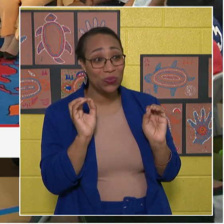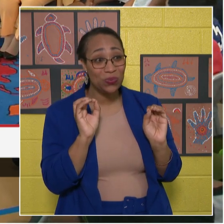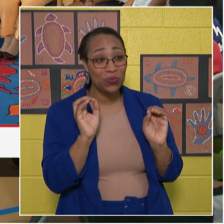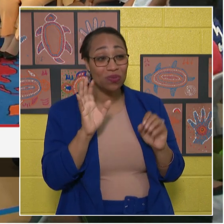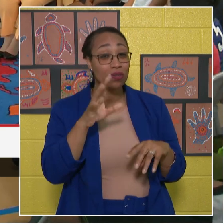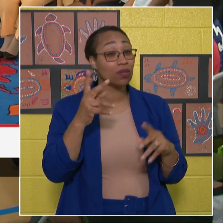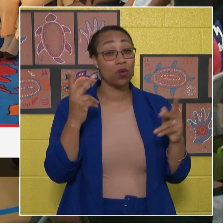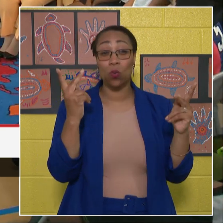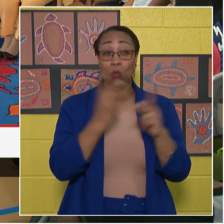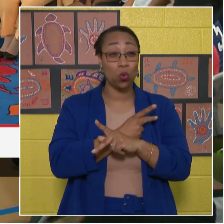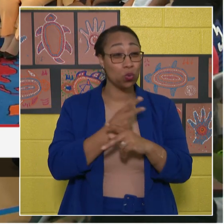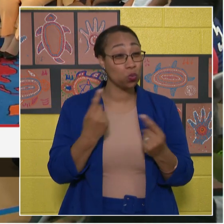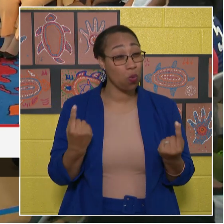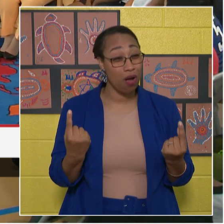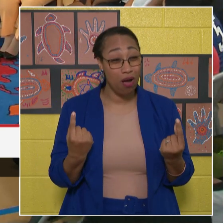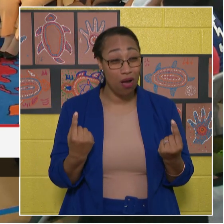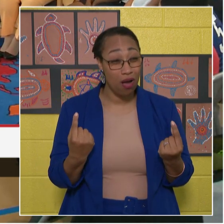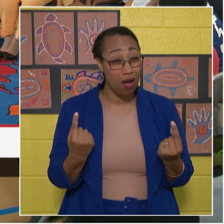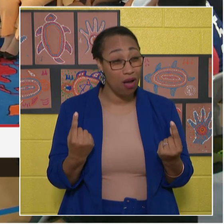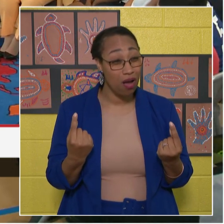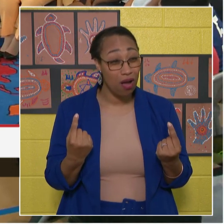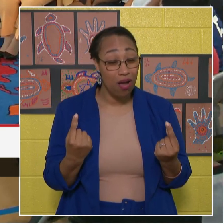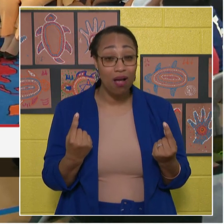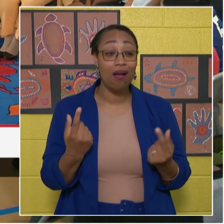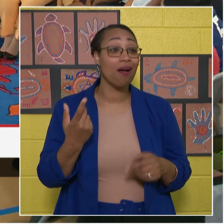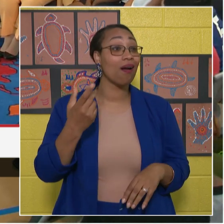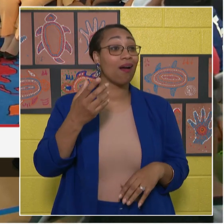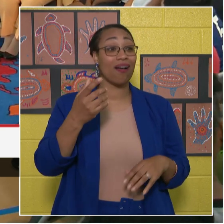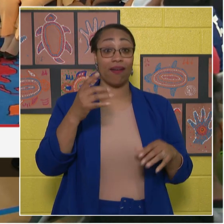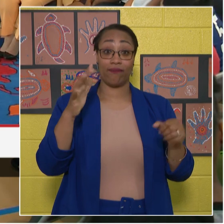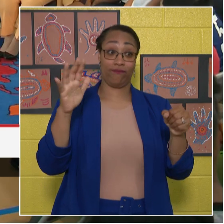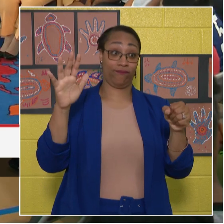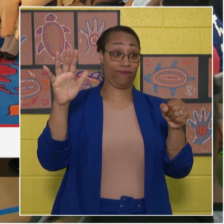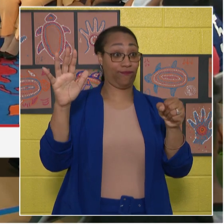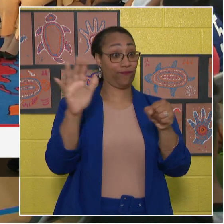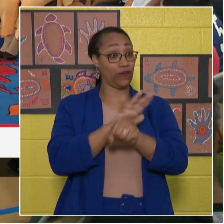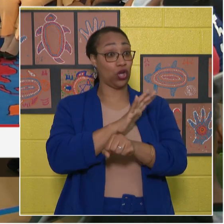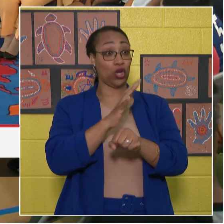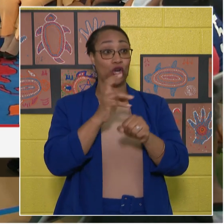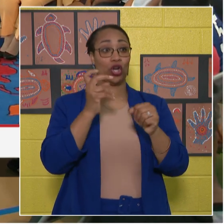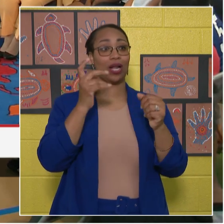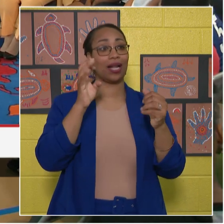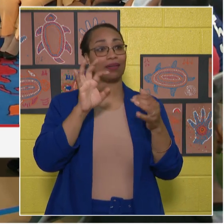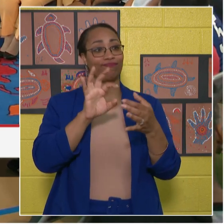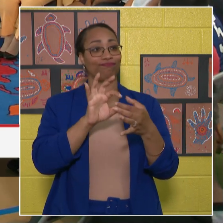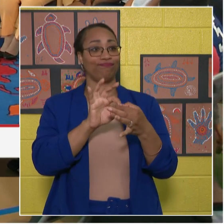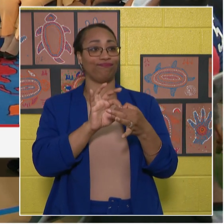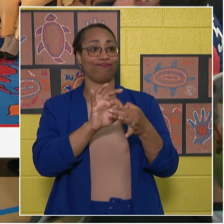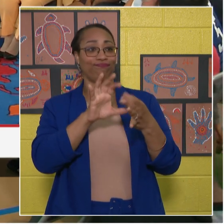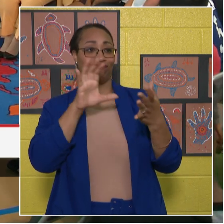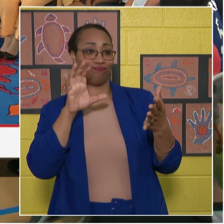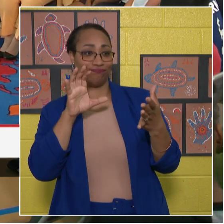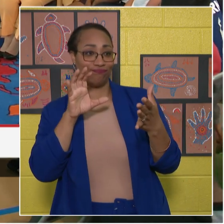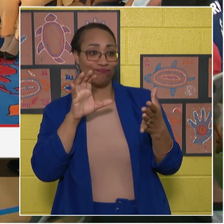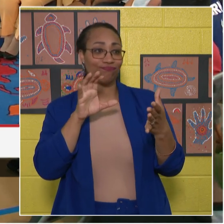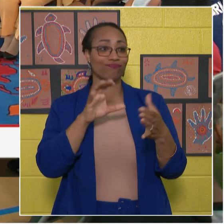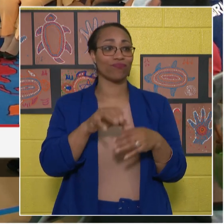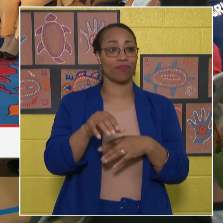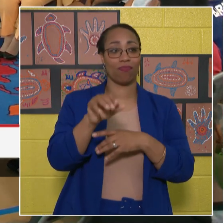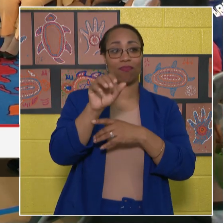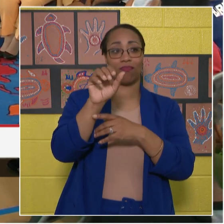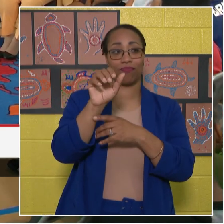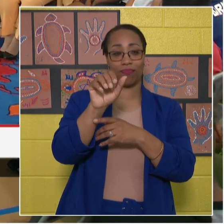not fully autonomous, which means the Congress and the president